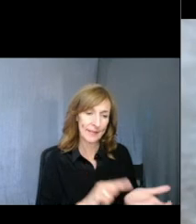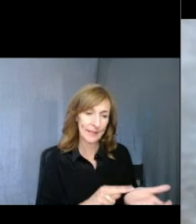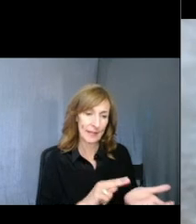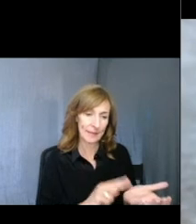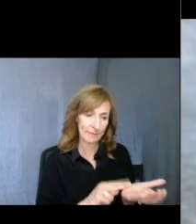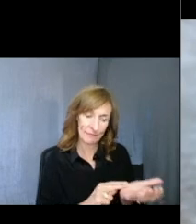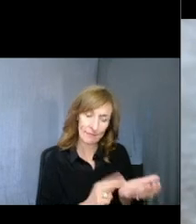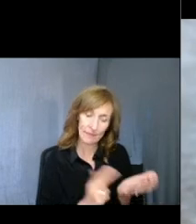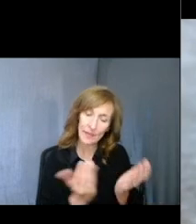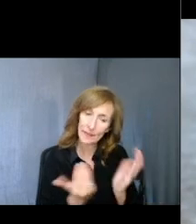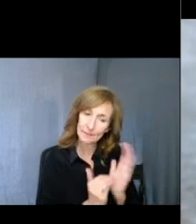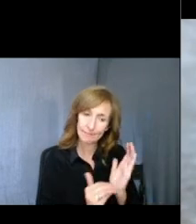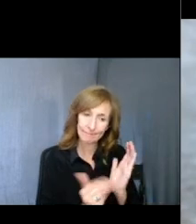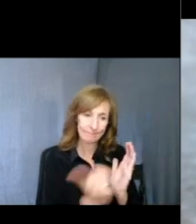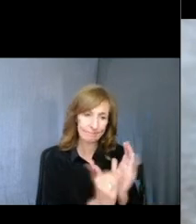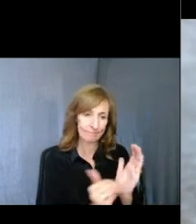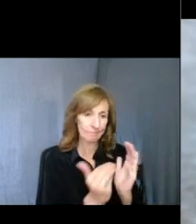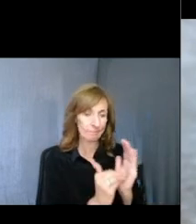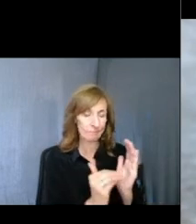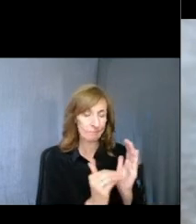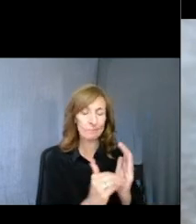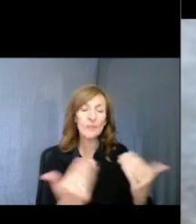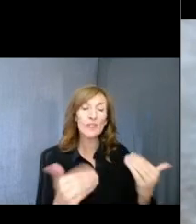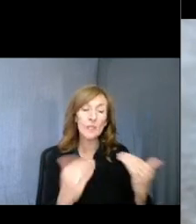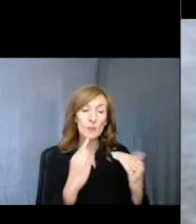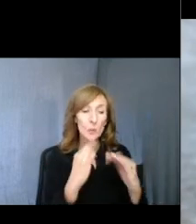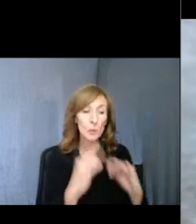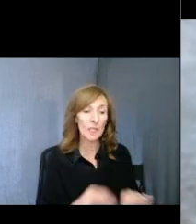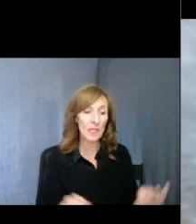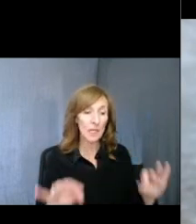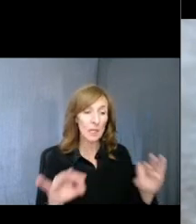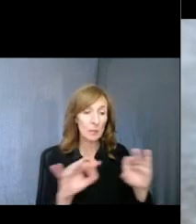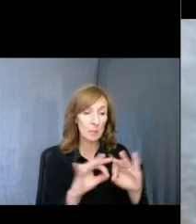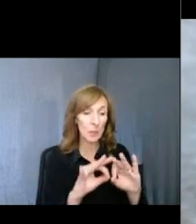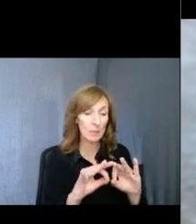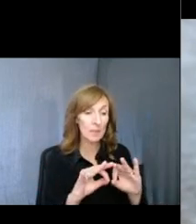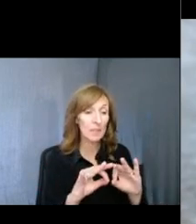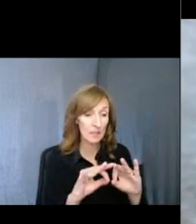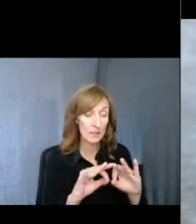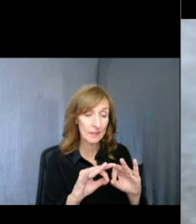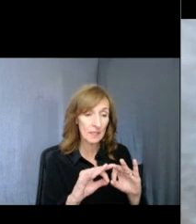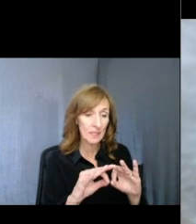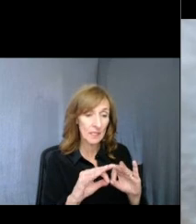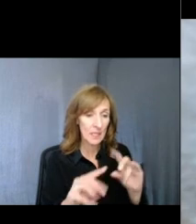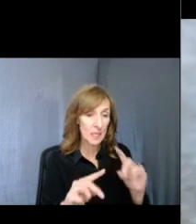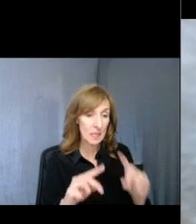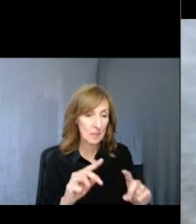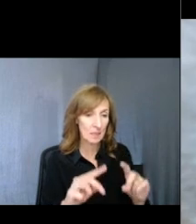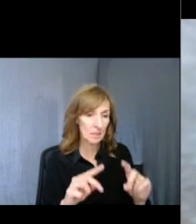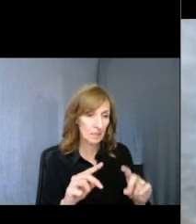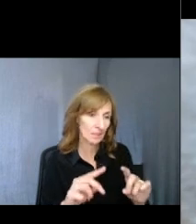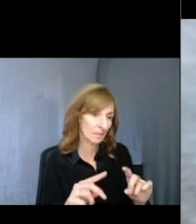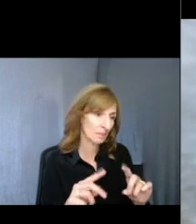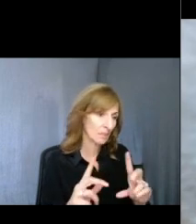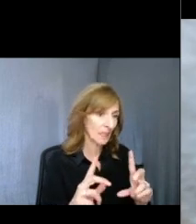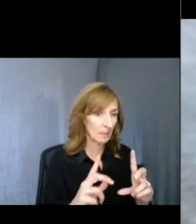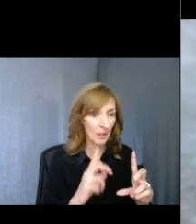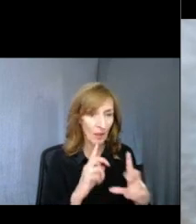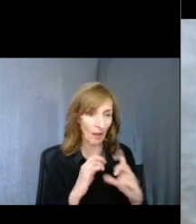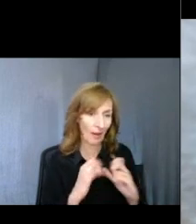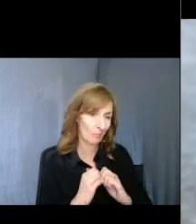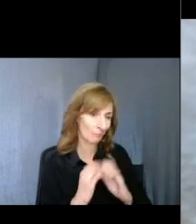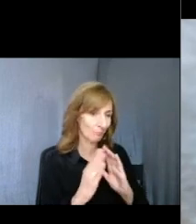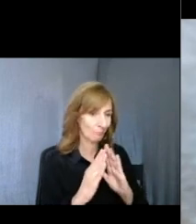And we've had a lot of people concentrating on feline-friendly practices and